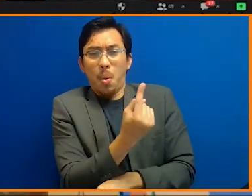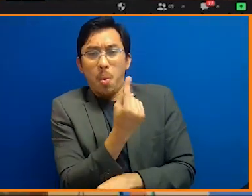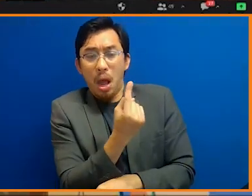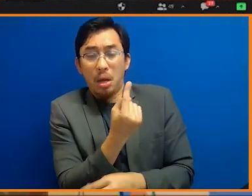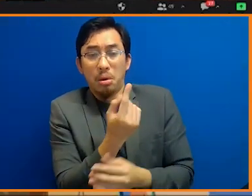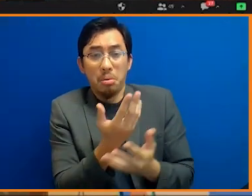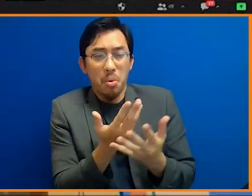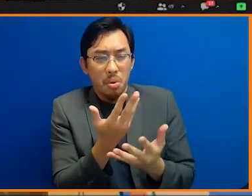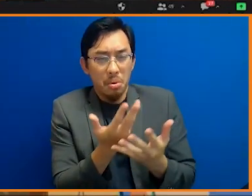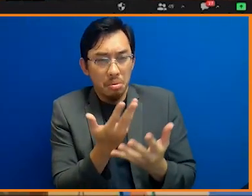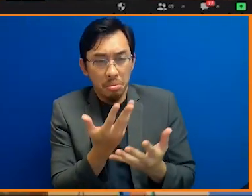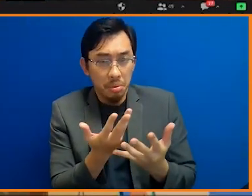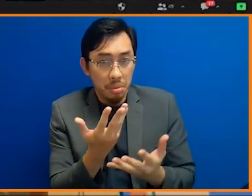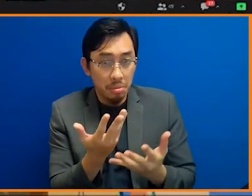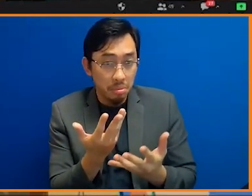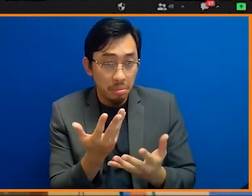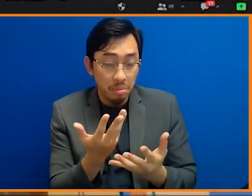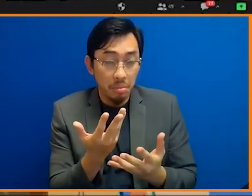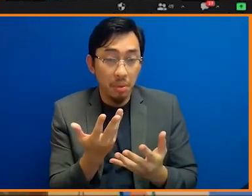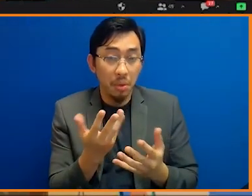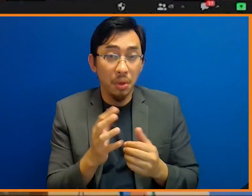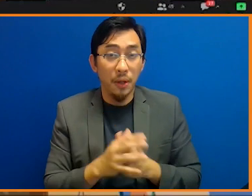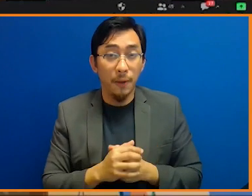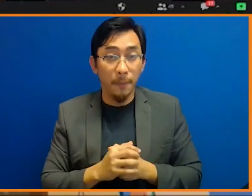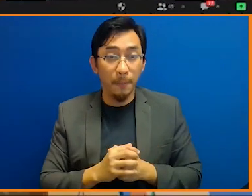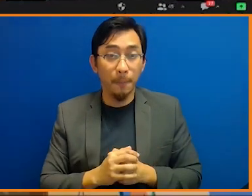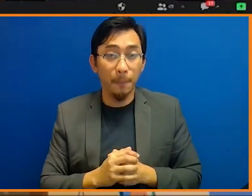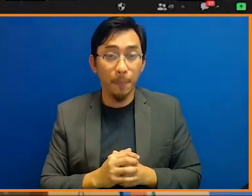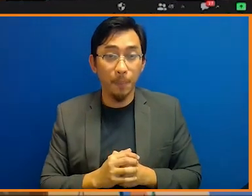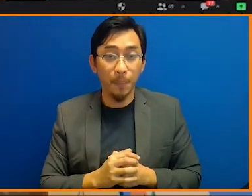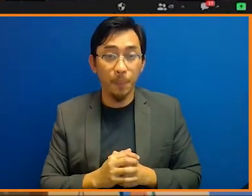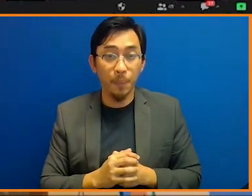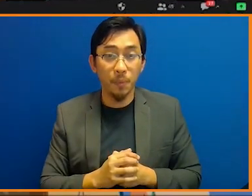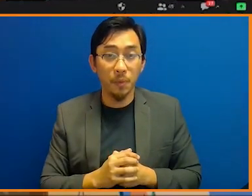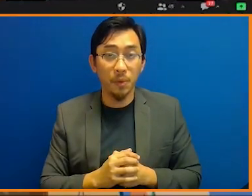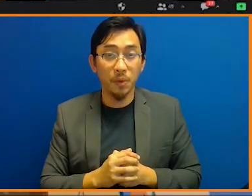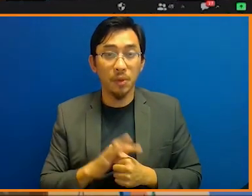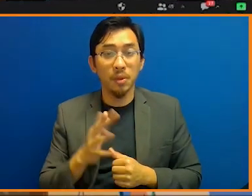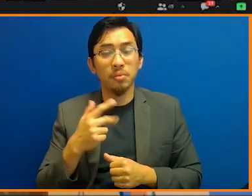from this simulation? Because if I don't mistaken,